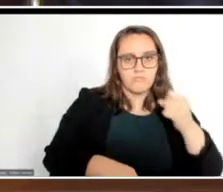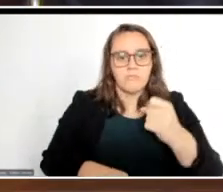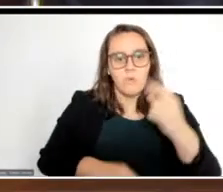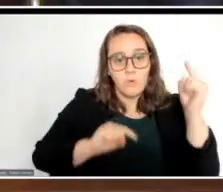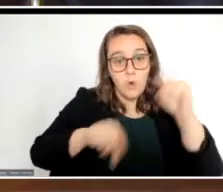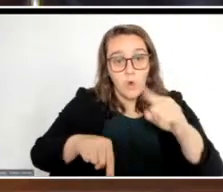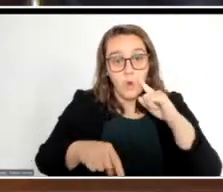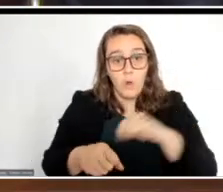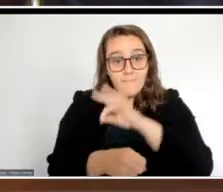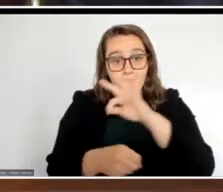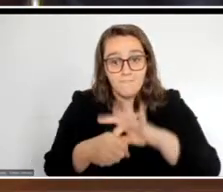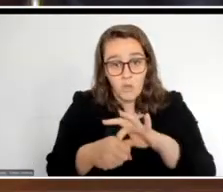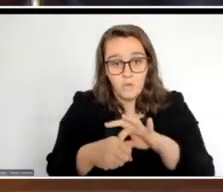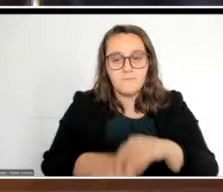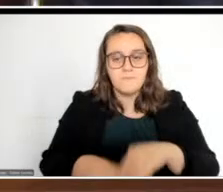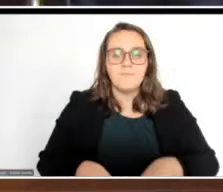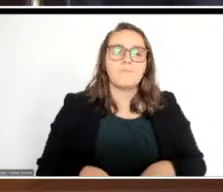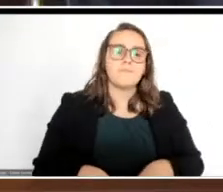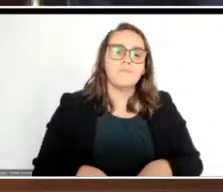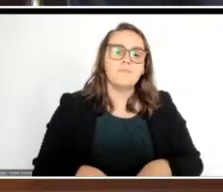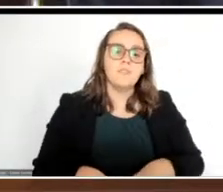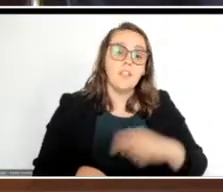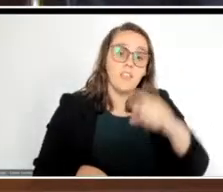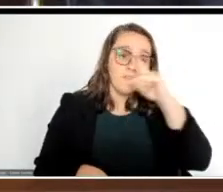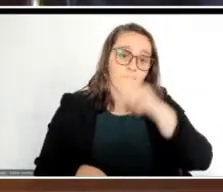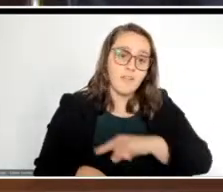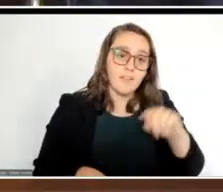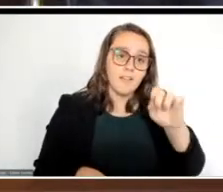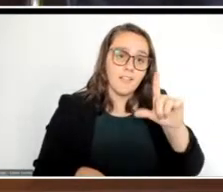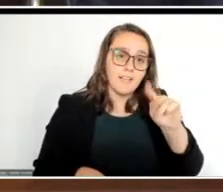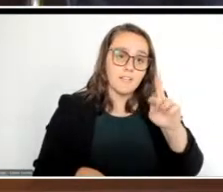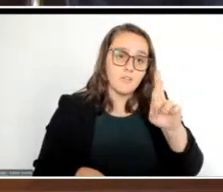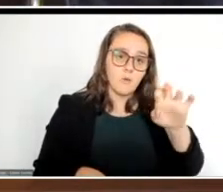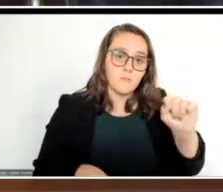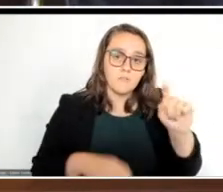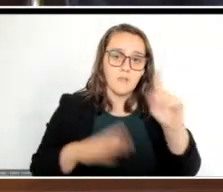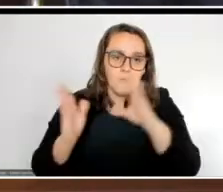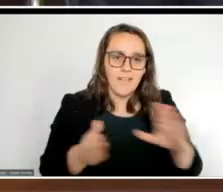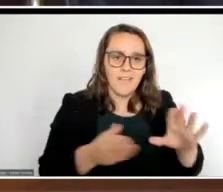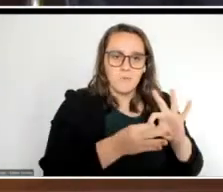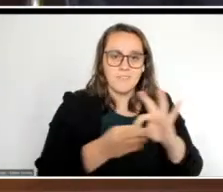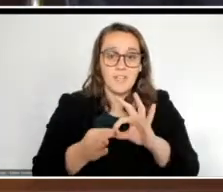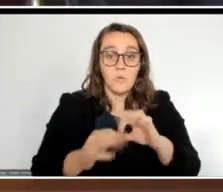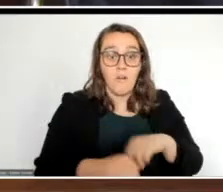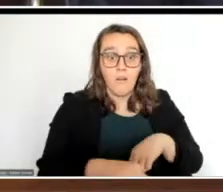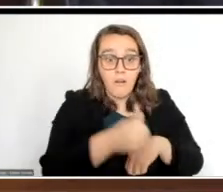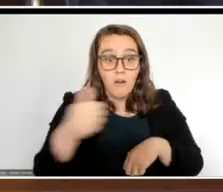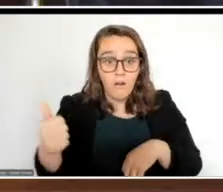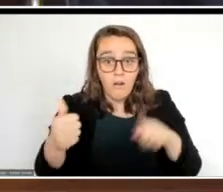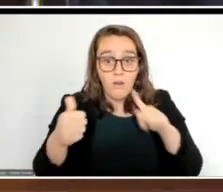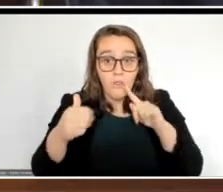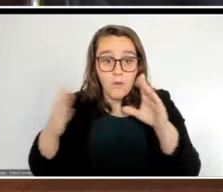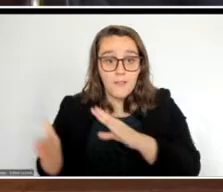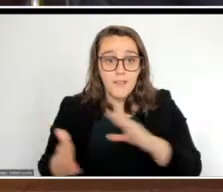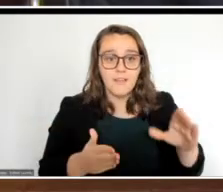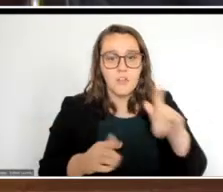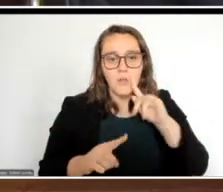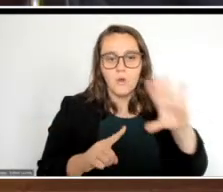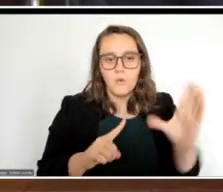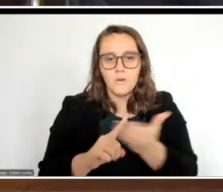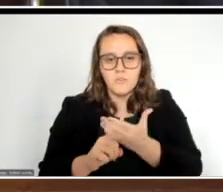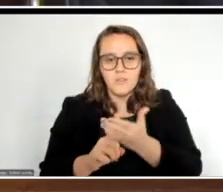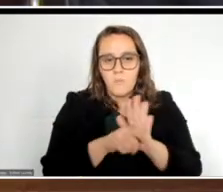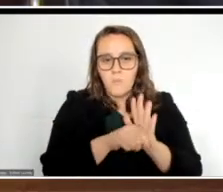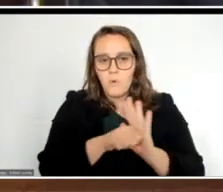Capitol. The fake electors plan was also tied to another plan, the coercive pressure campaign to make Vice President